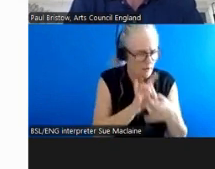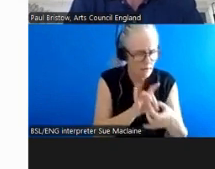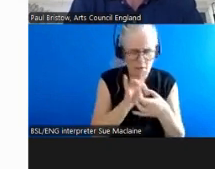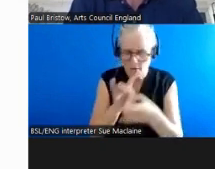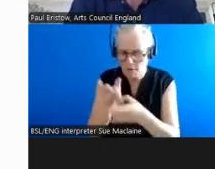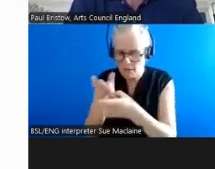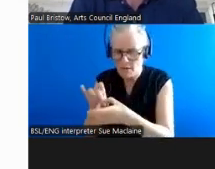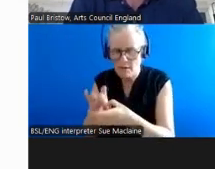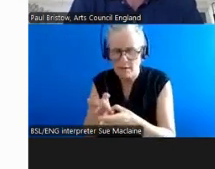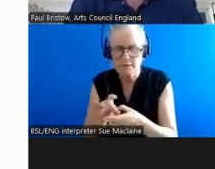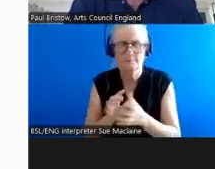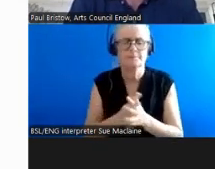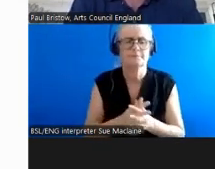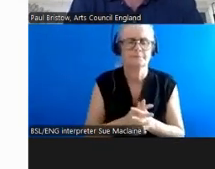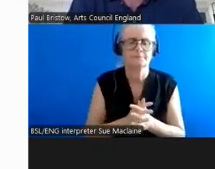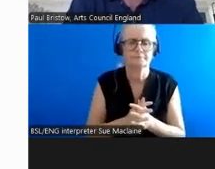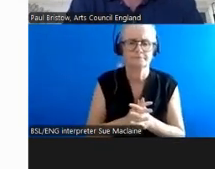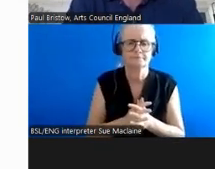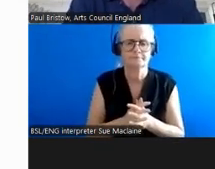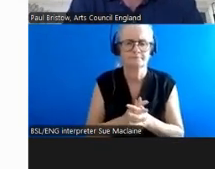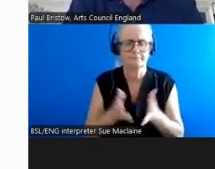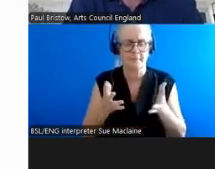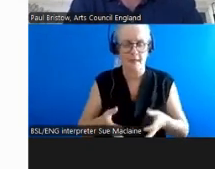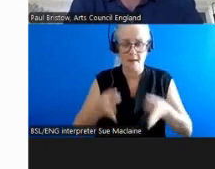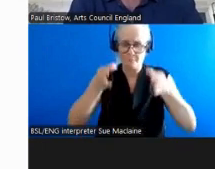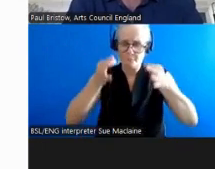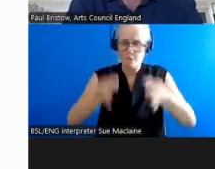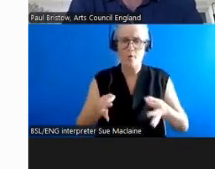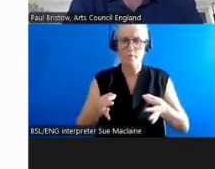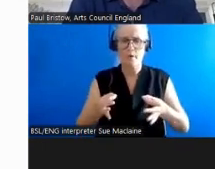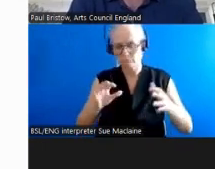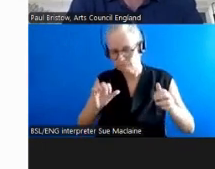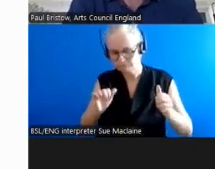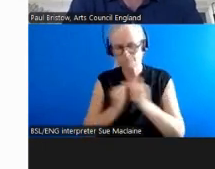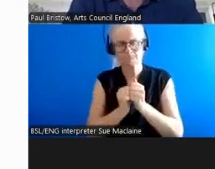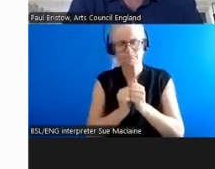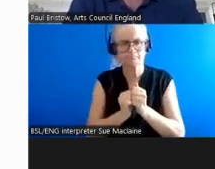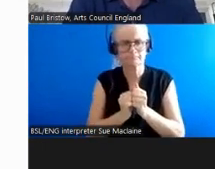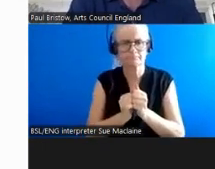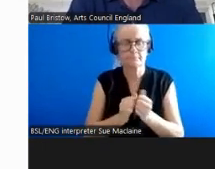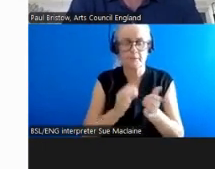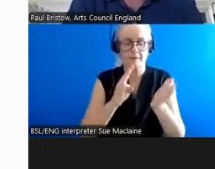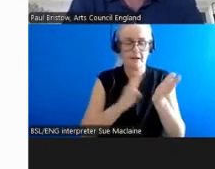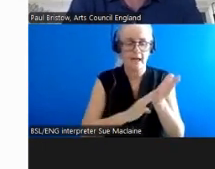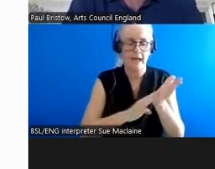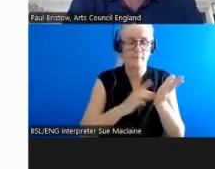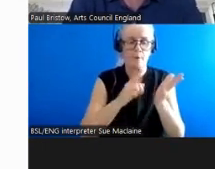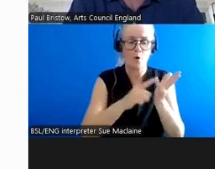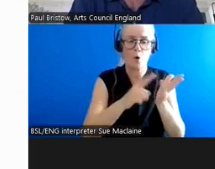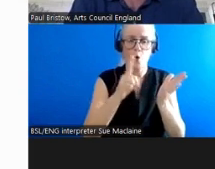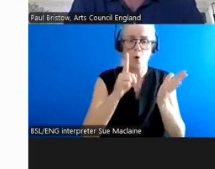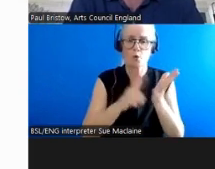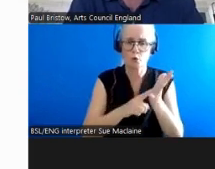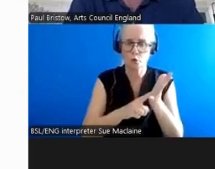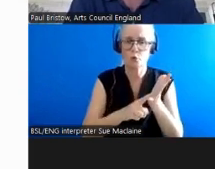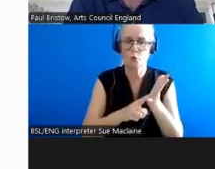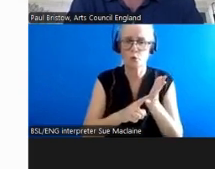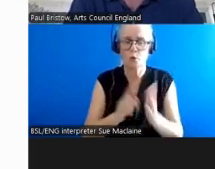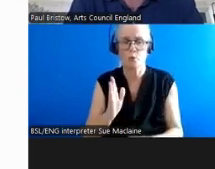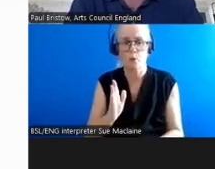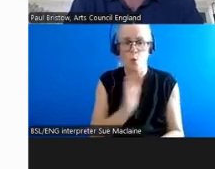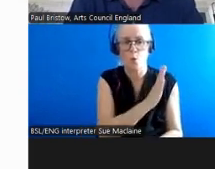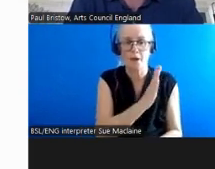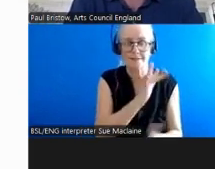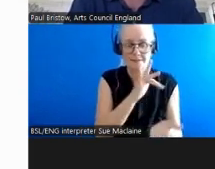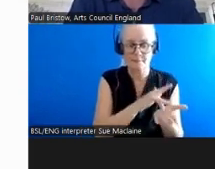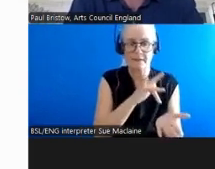new ways to work, formal ways of working with strategic authorities. We've recently signed an MOU with the West Midlands Combined Authority, which sets out how